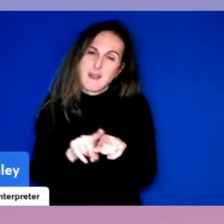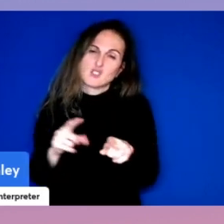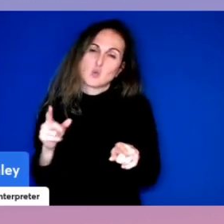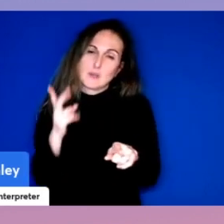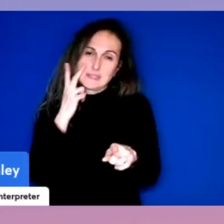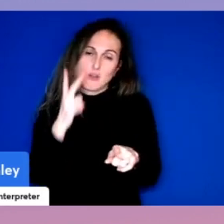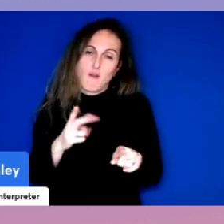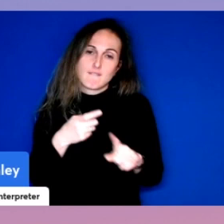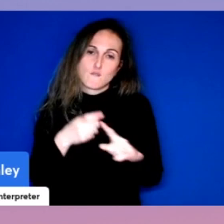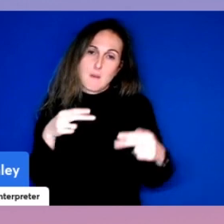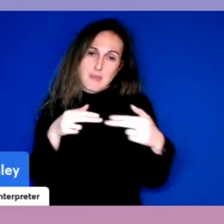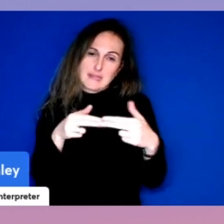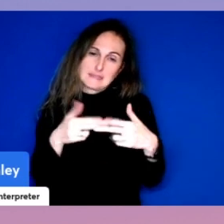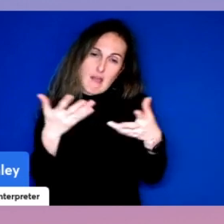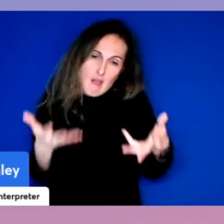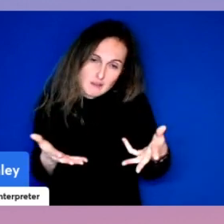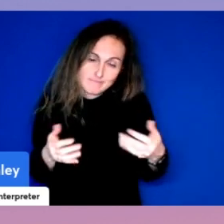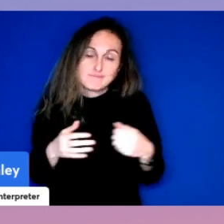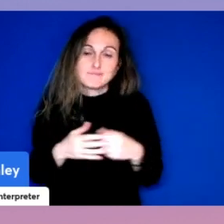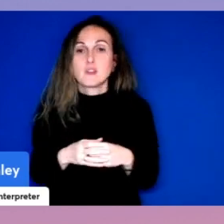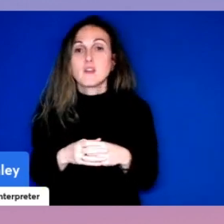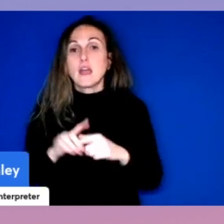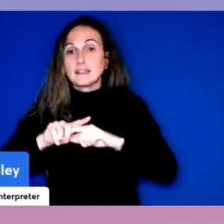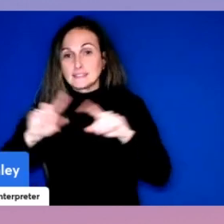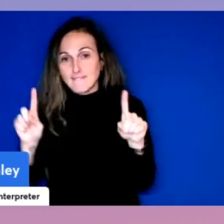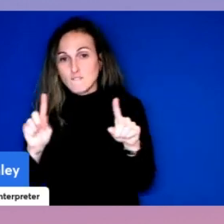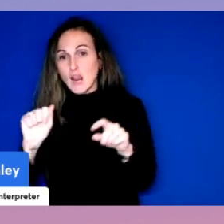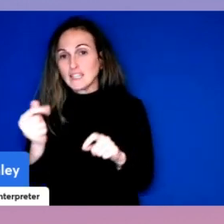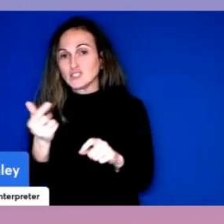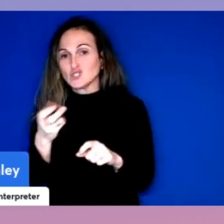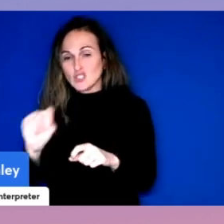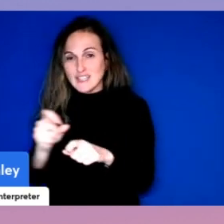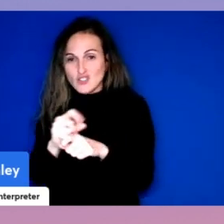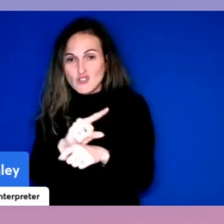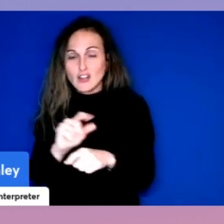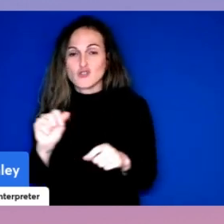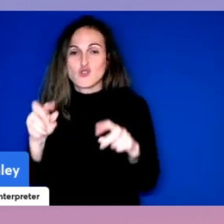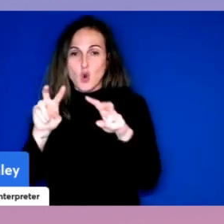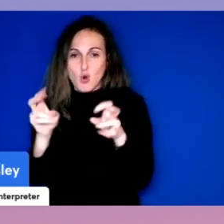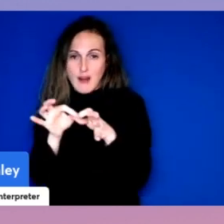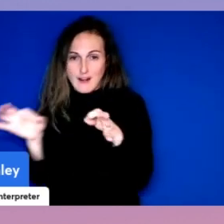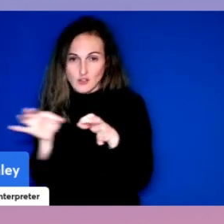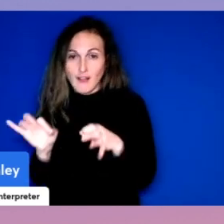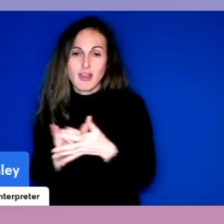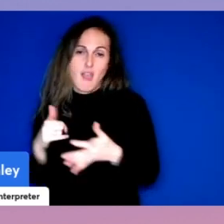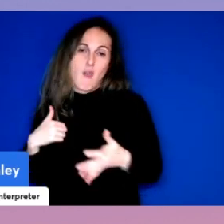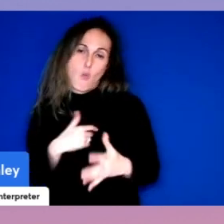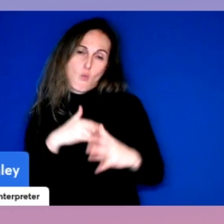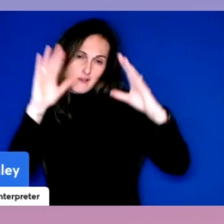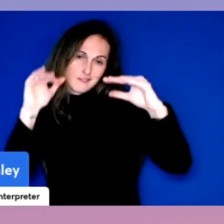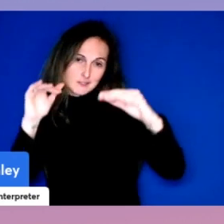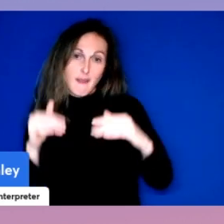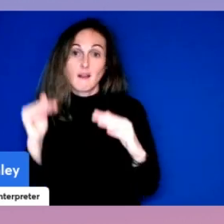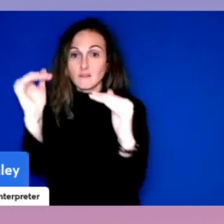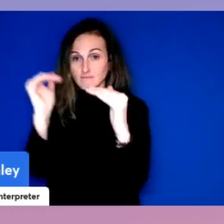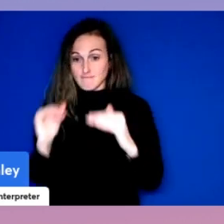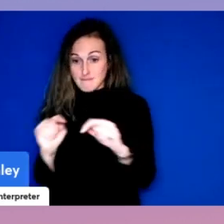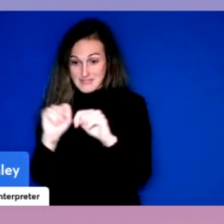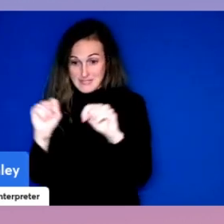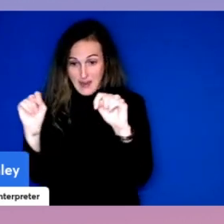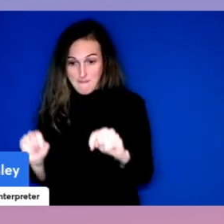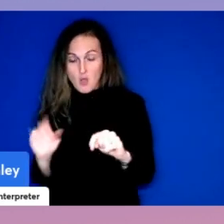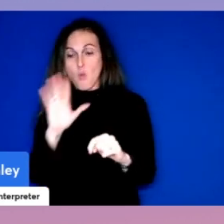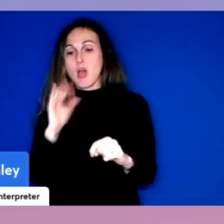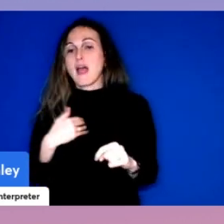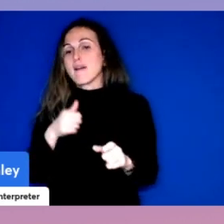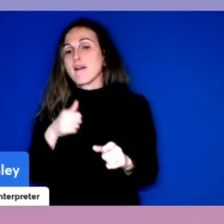different agent injector annotations that we expect. And here's the template where we're going to render the password,